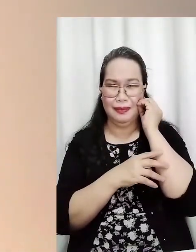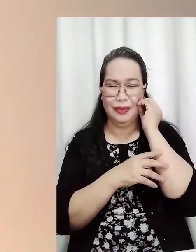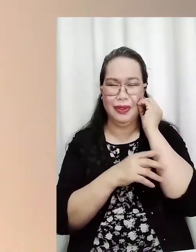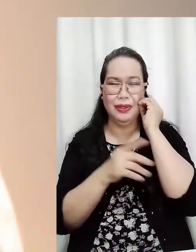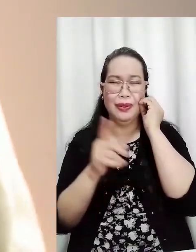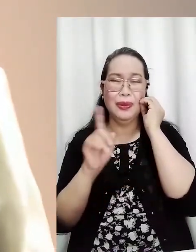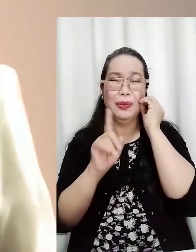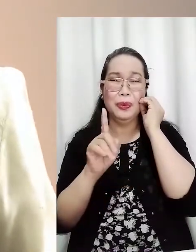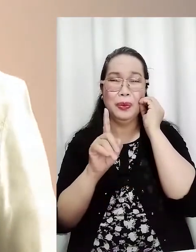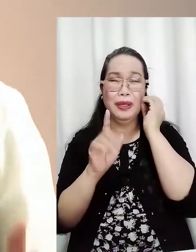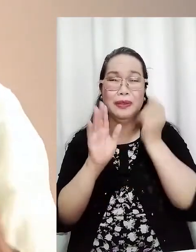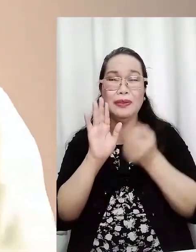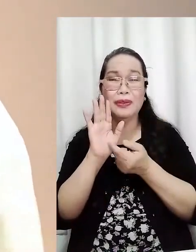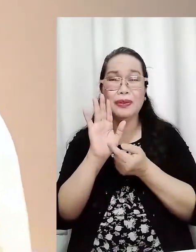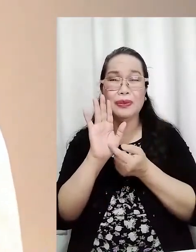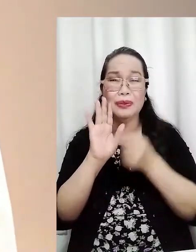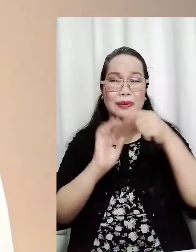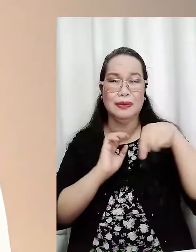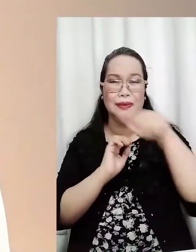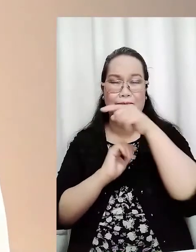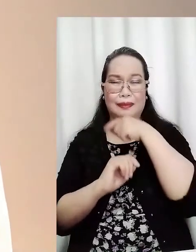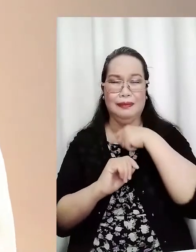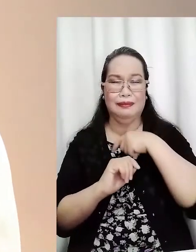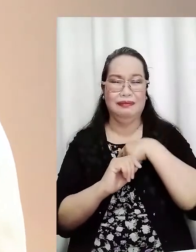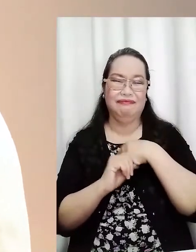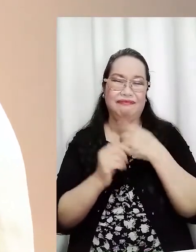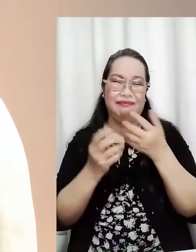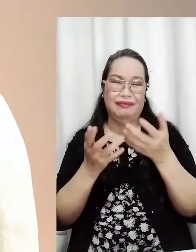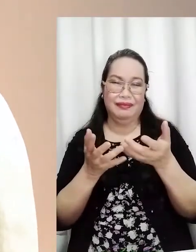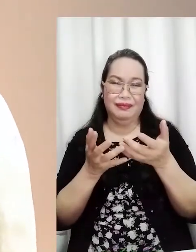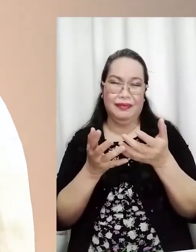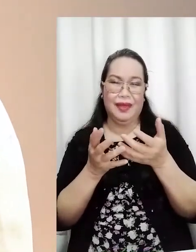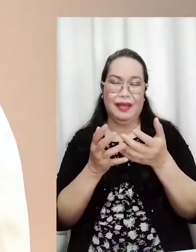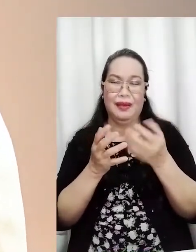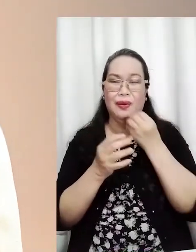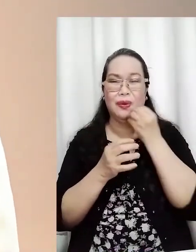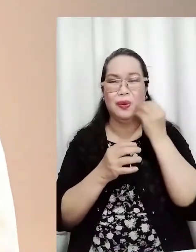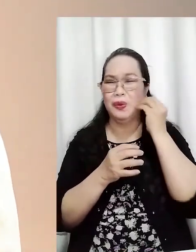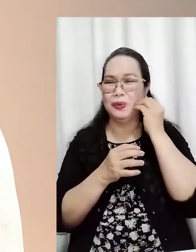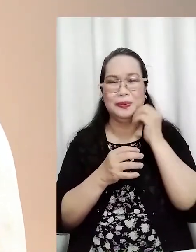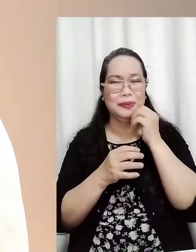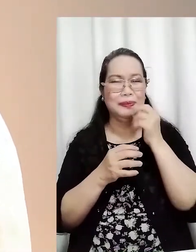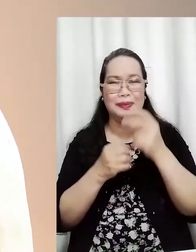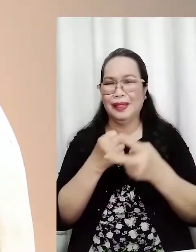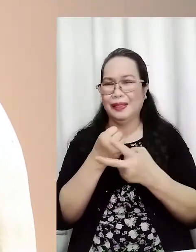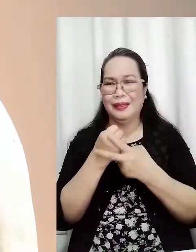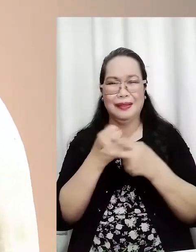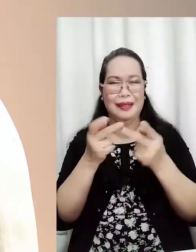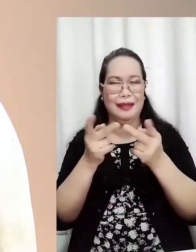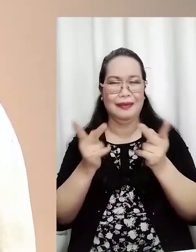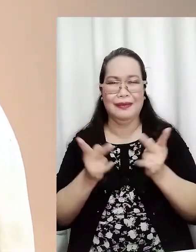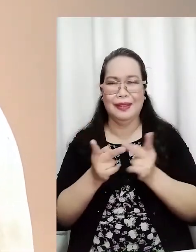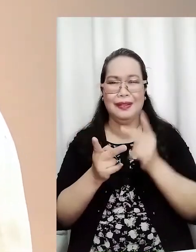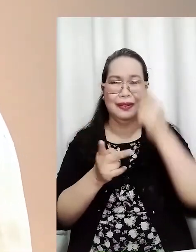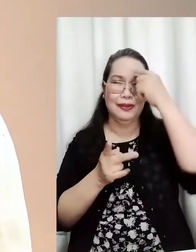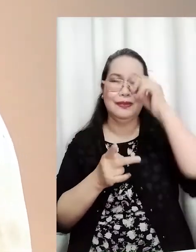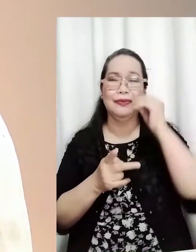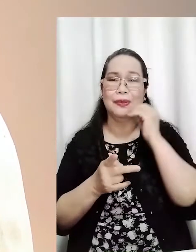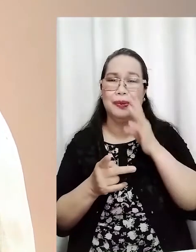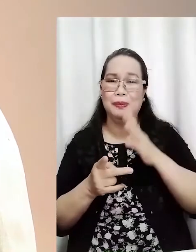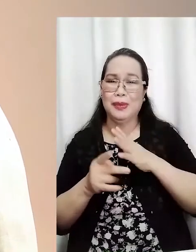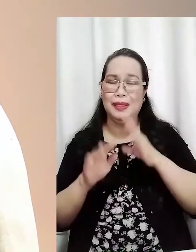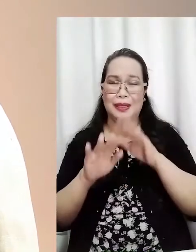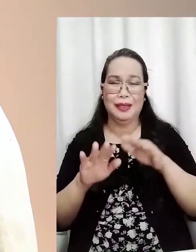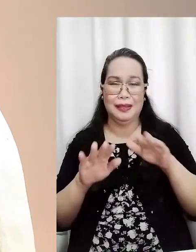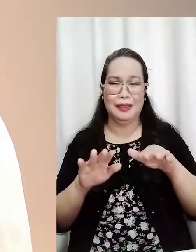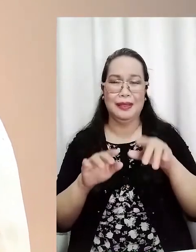us? Well, the home is not a safe place for women and children anymore. We need to